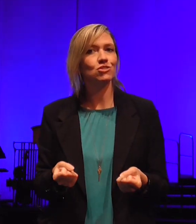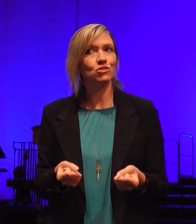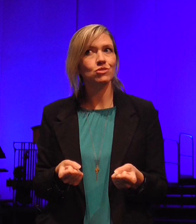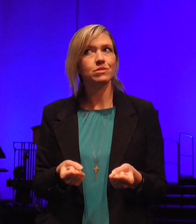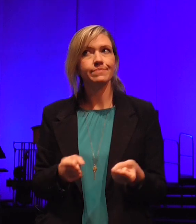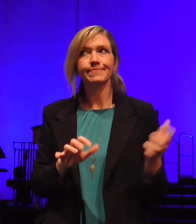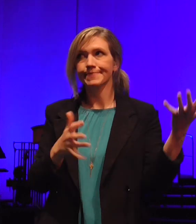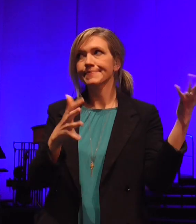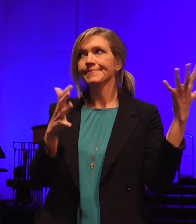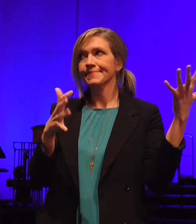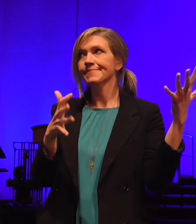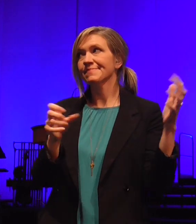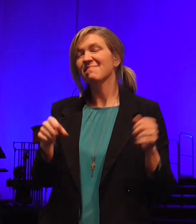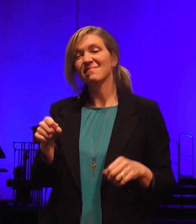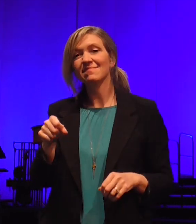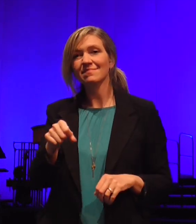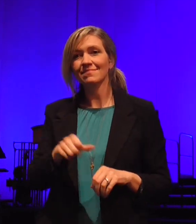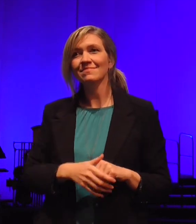to do that, yeah.